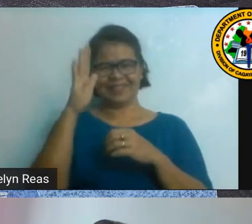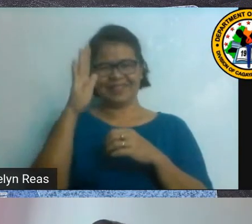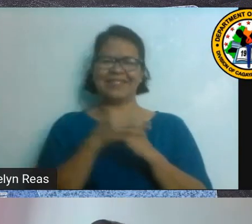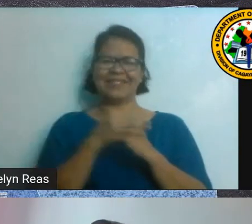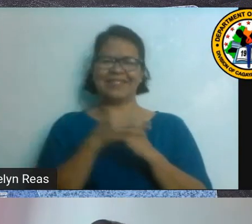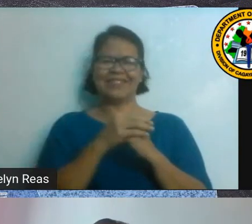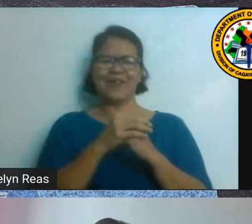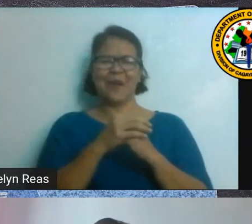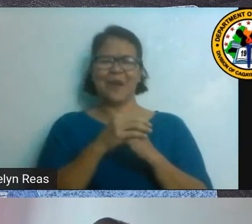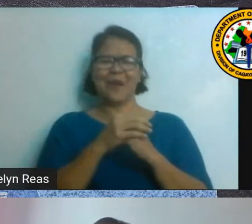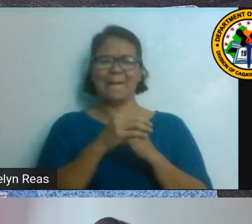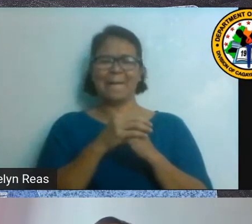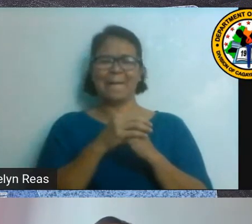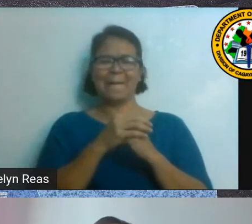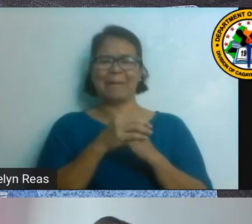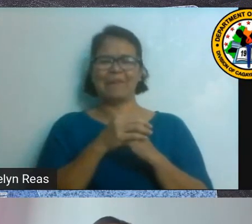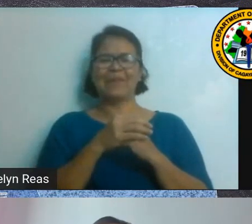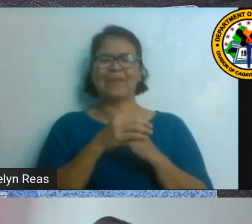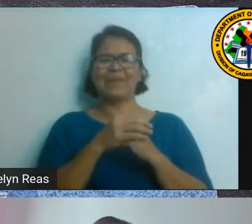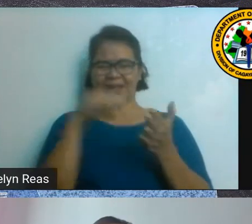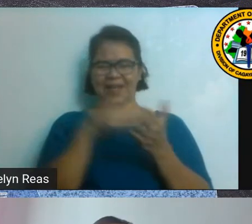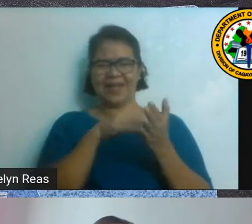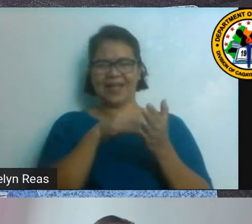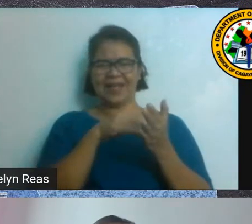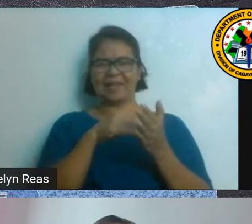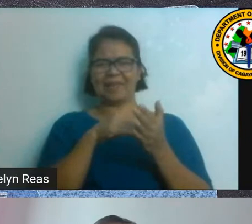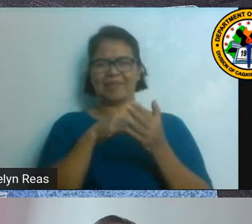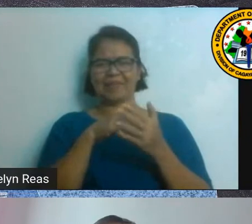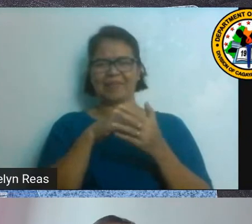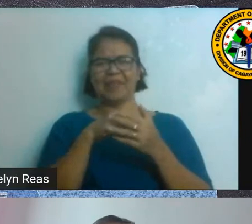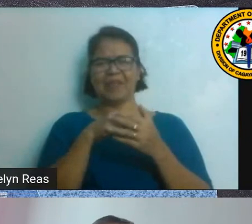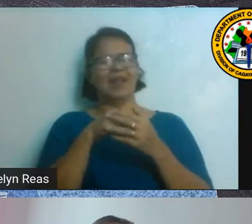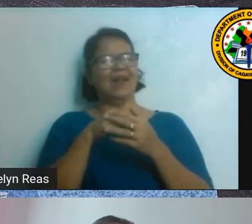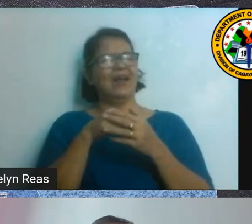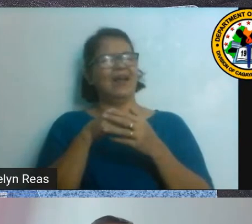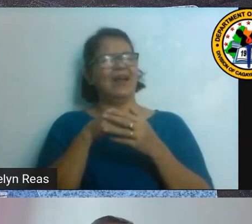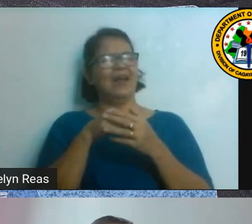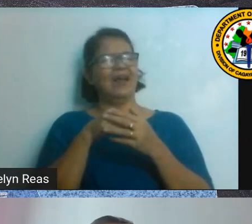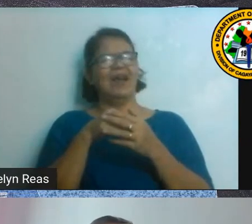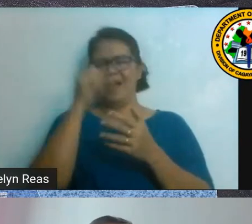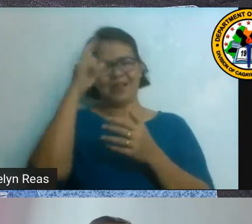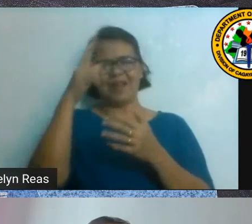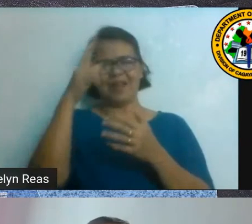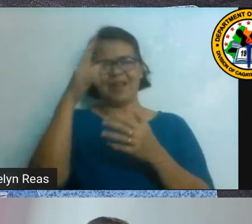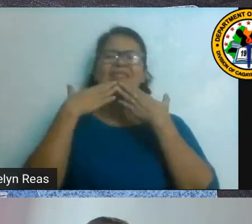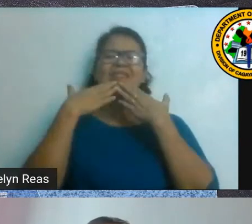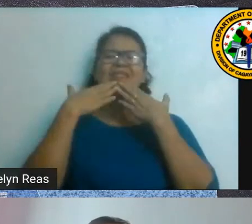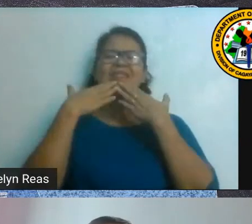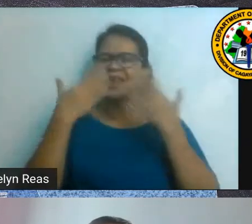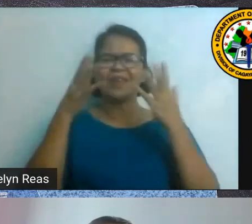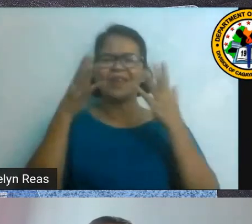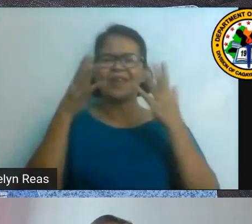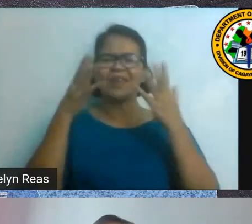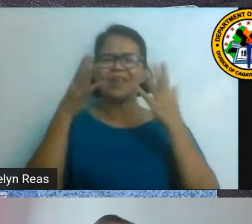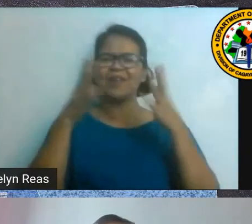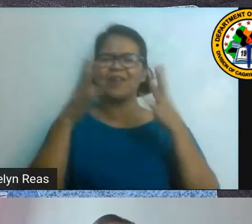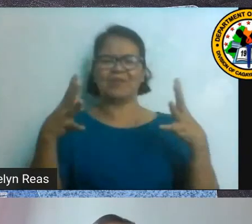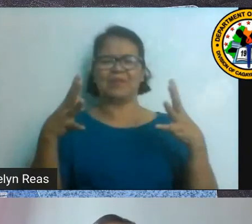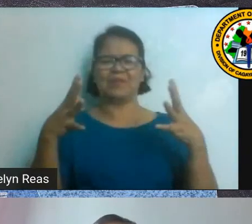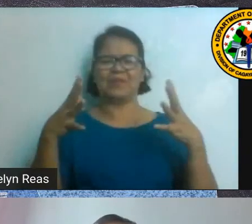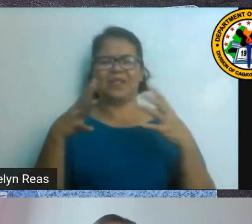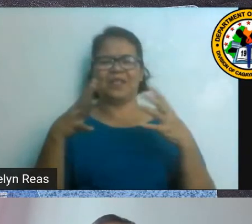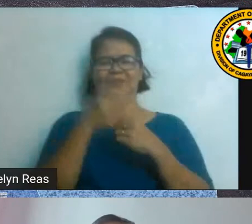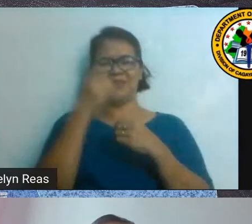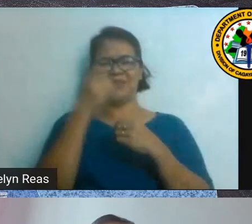again, Yusek, maraming po salamat. Any last few wisdom po that you'd like to share with